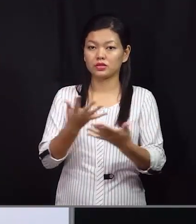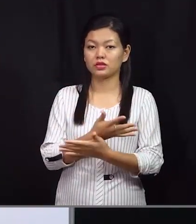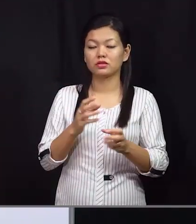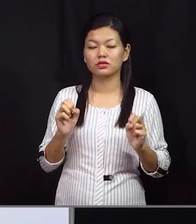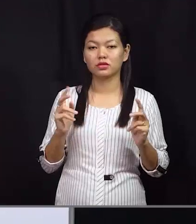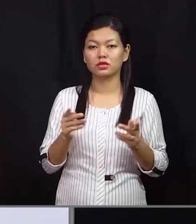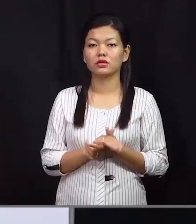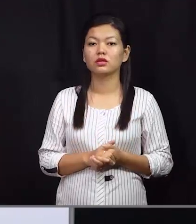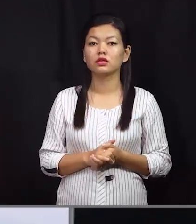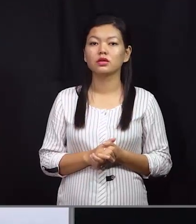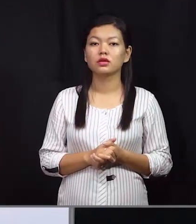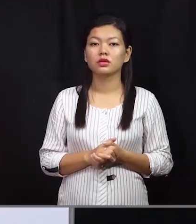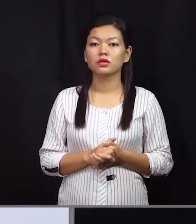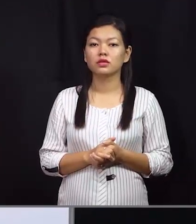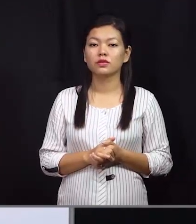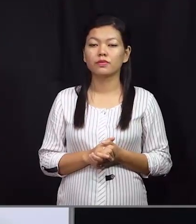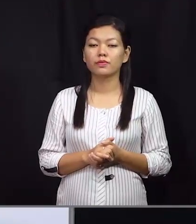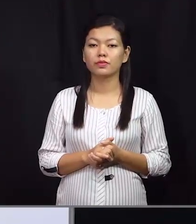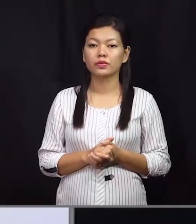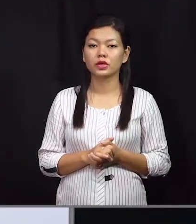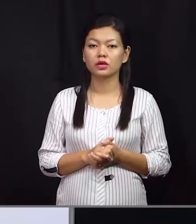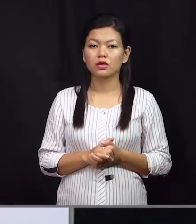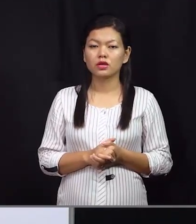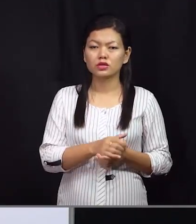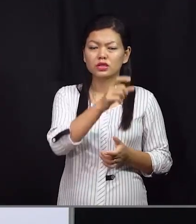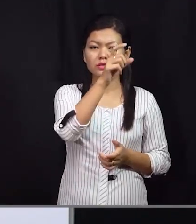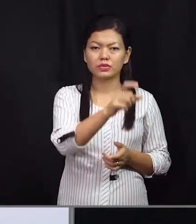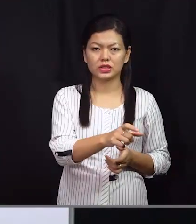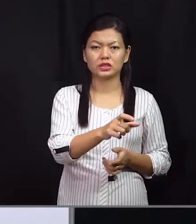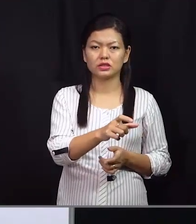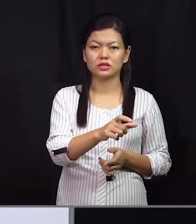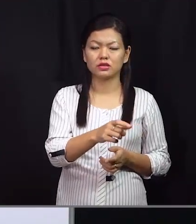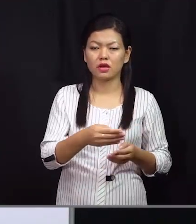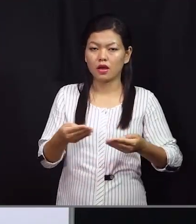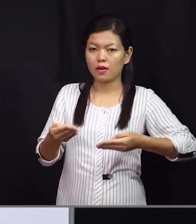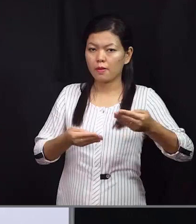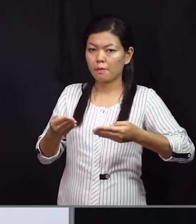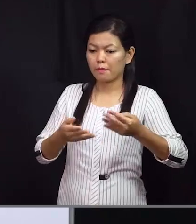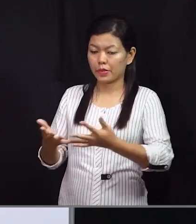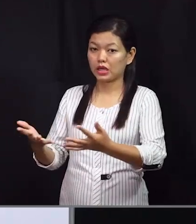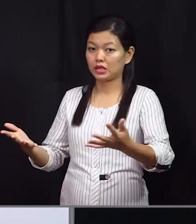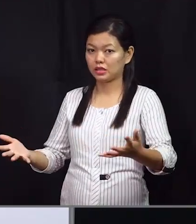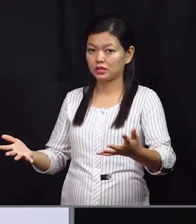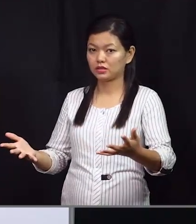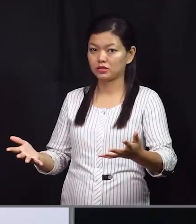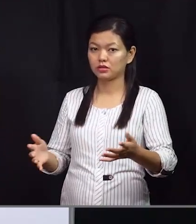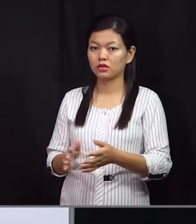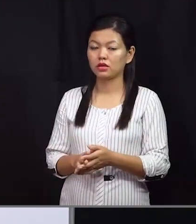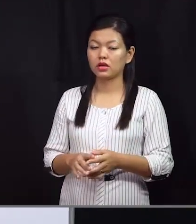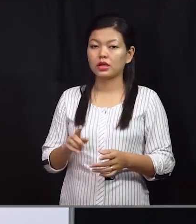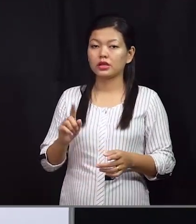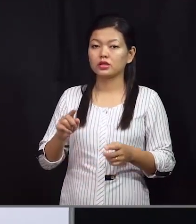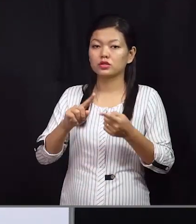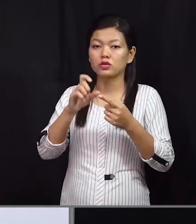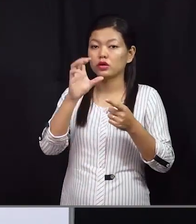Because he bought that same product in order for his own personal consumption, isn't it? But if he